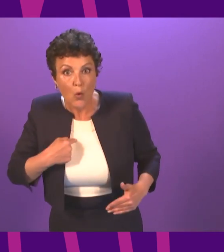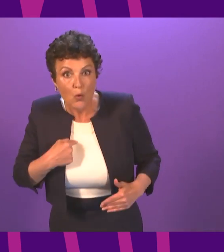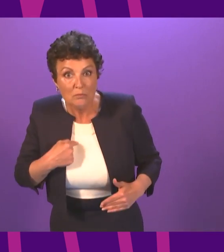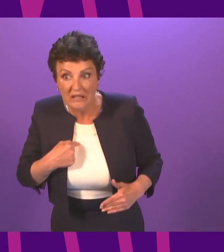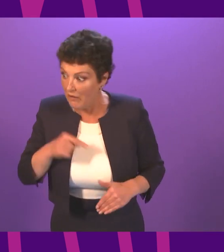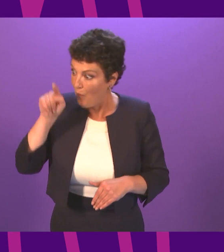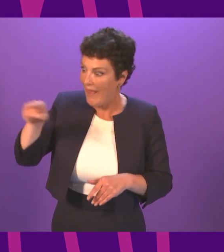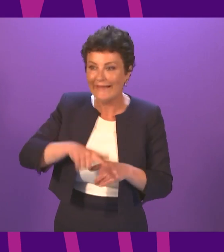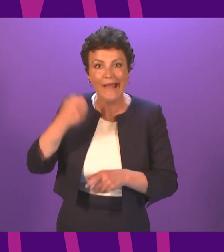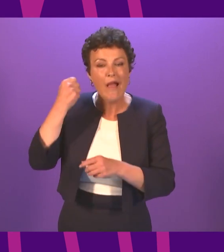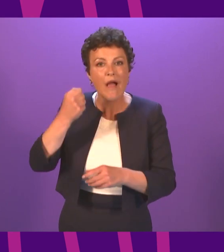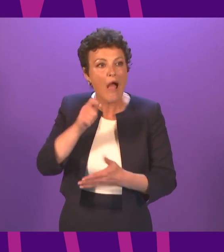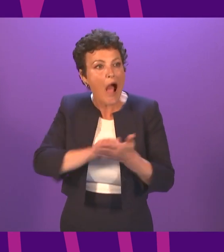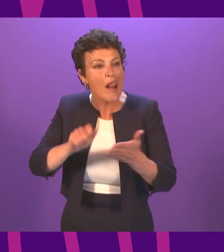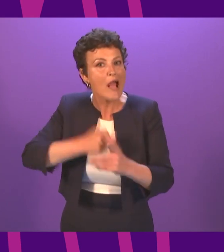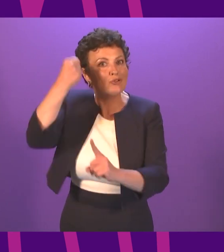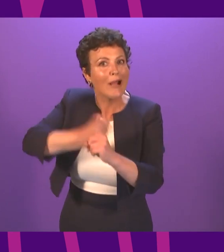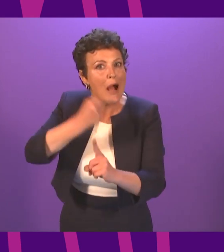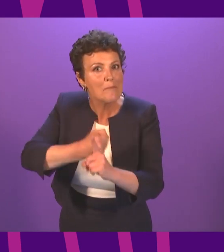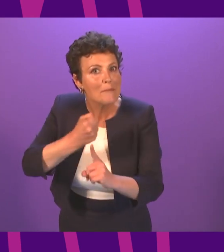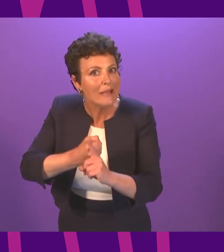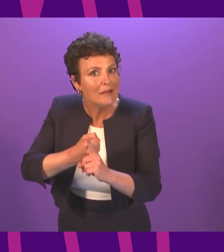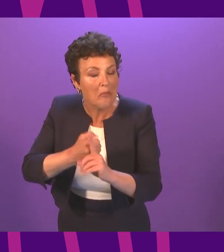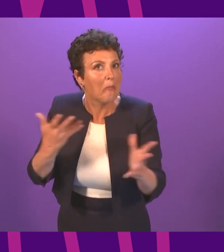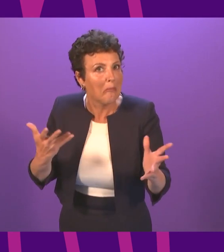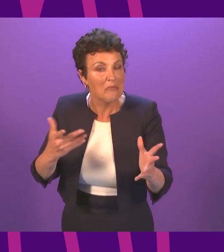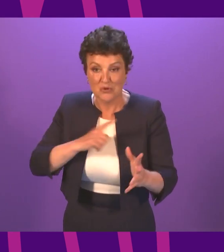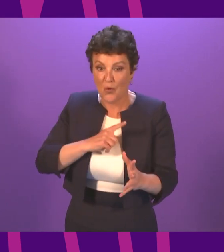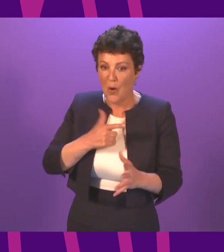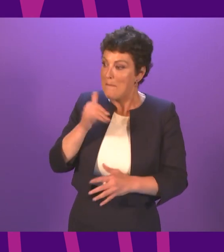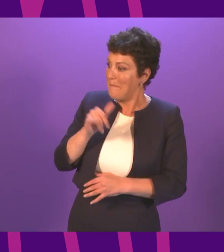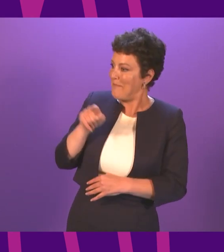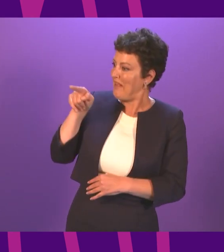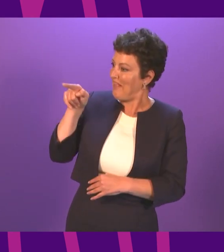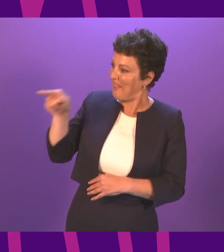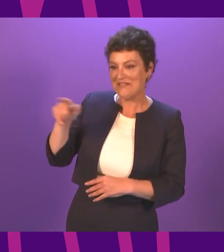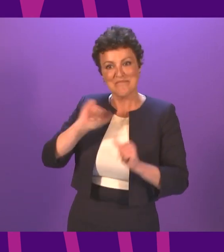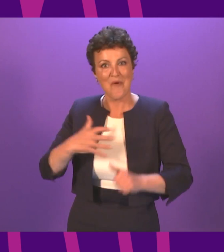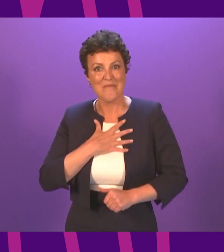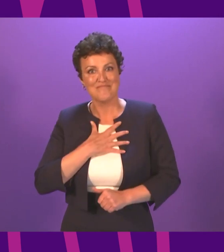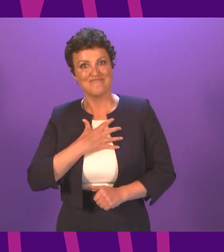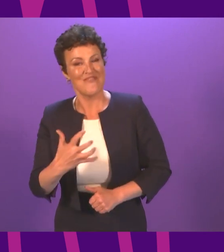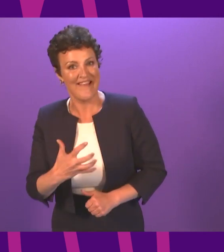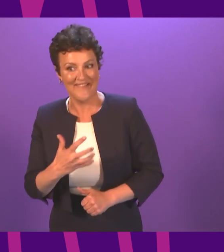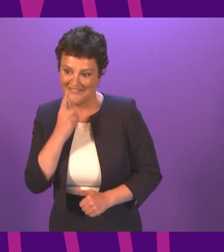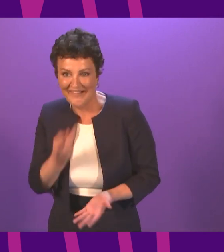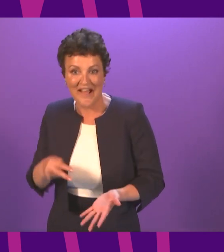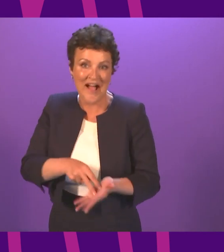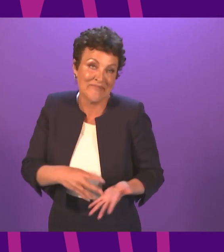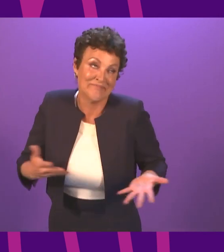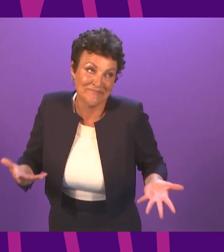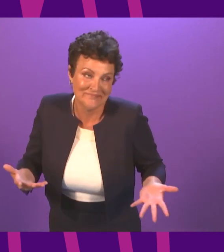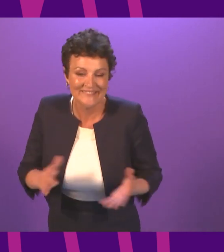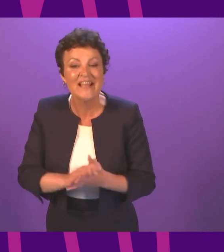election campaign, I guess this could be seen as a heroic, if slightly belated, change of heart. And